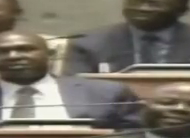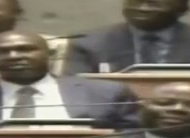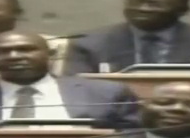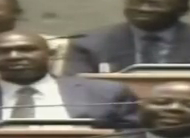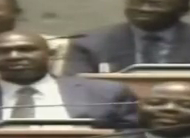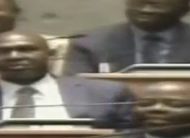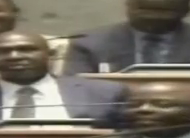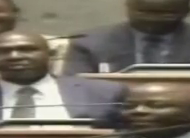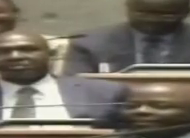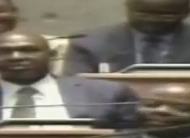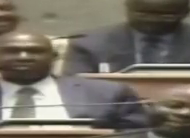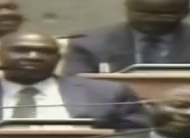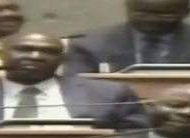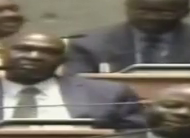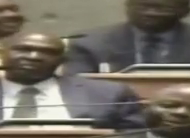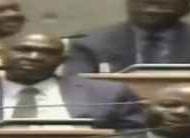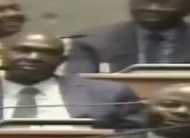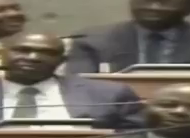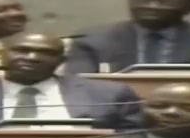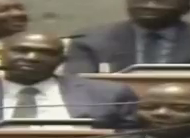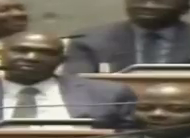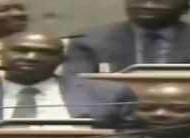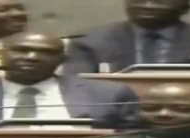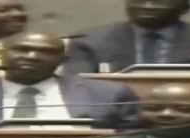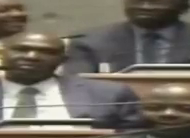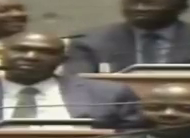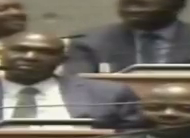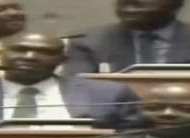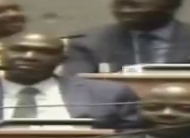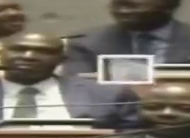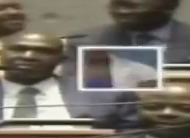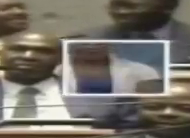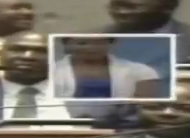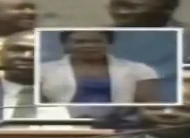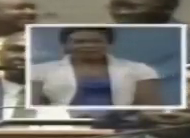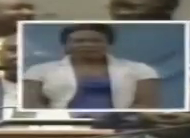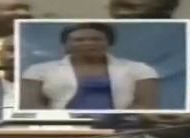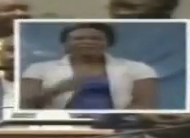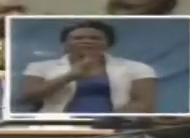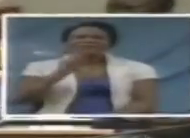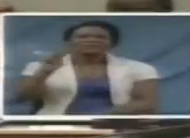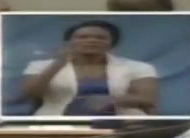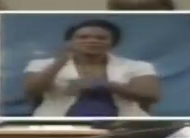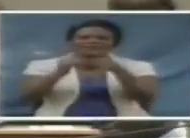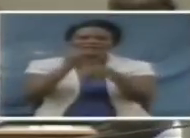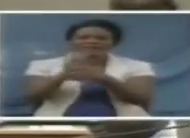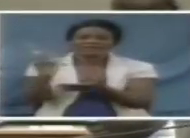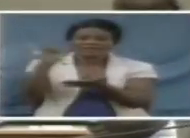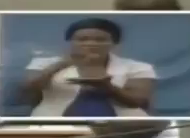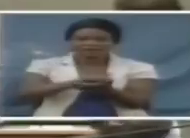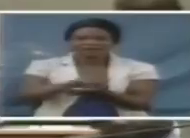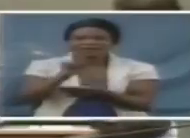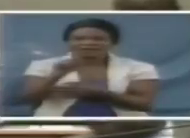Speaker, the expansion and modernization of the Kenneth Kaunda